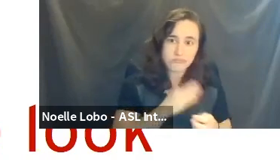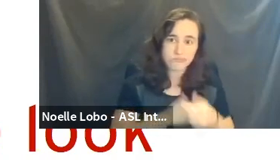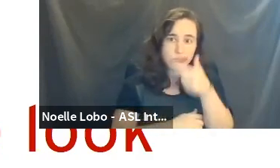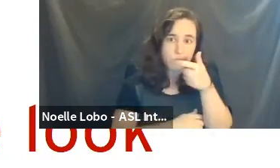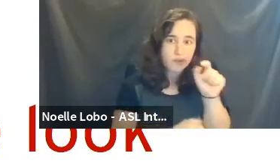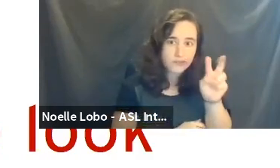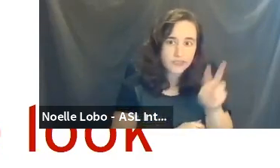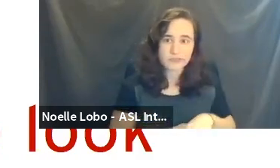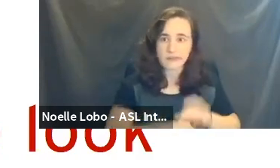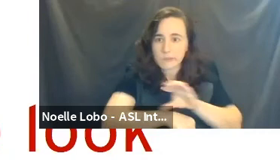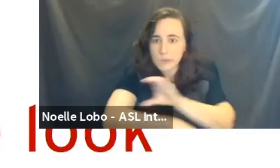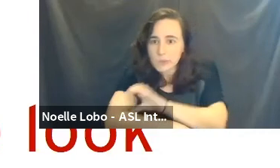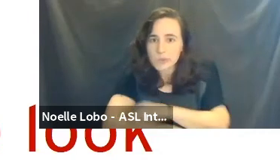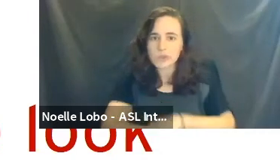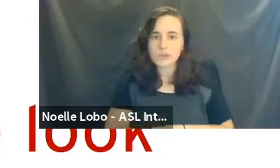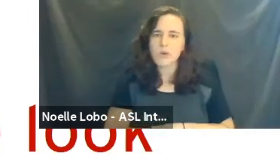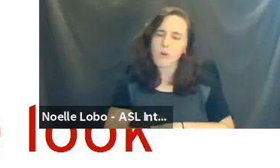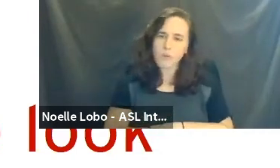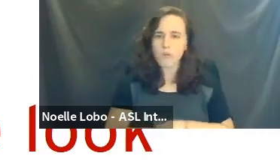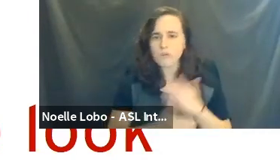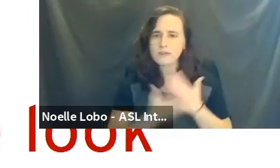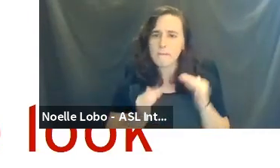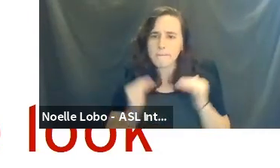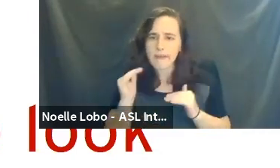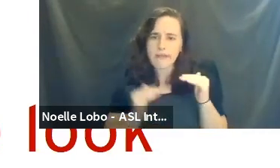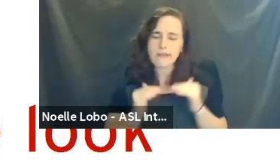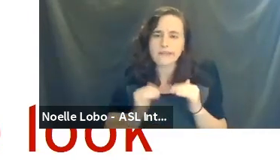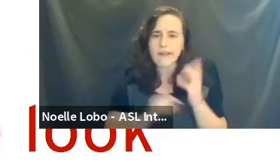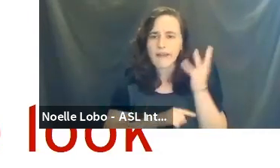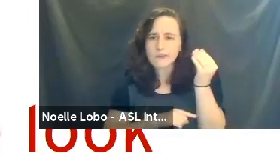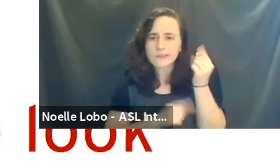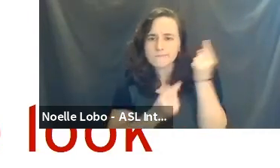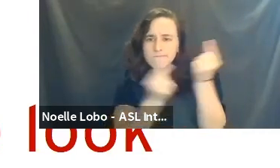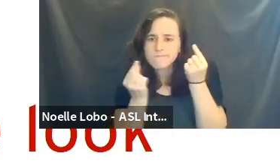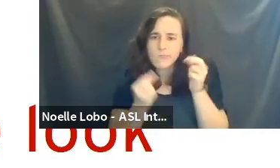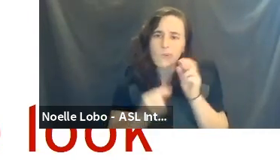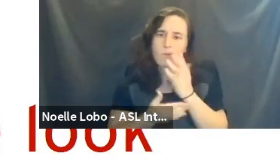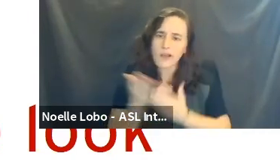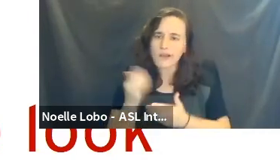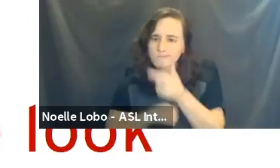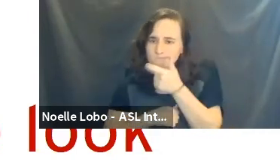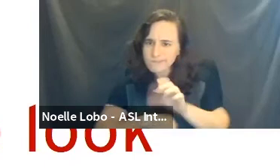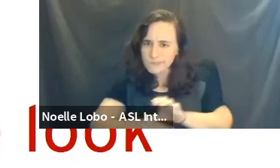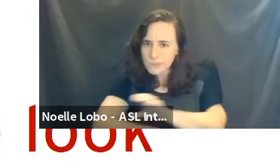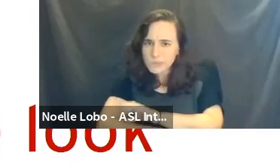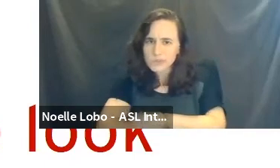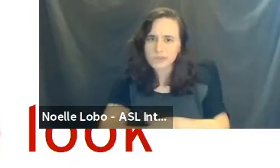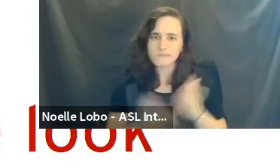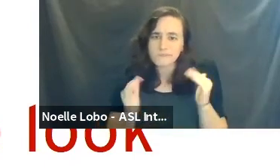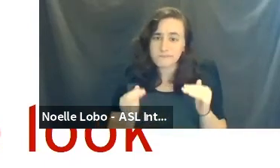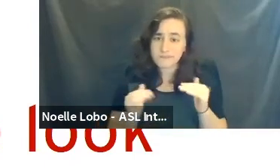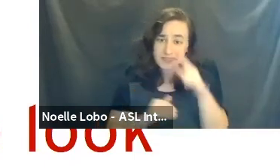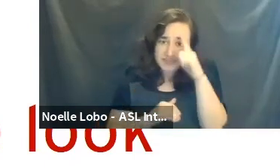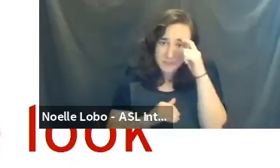healthy balance of online and off. Is summer over already? So please use the